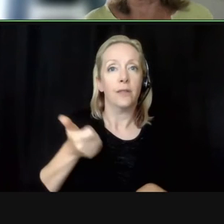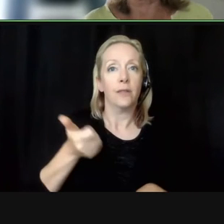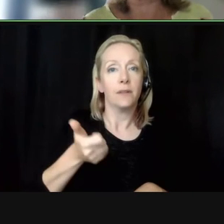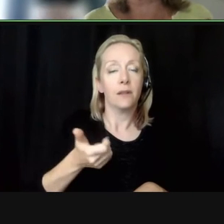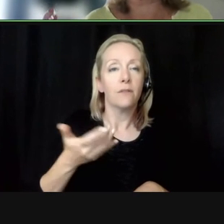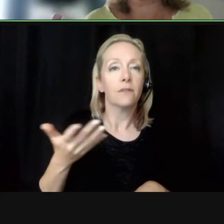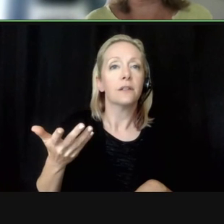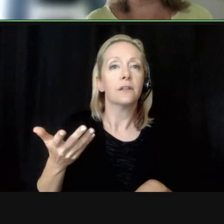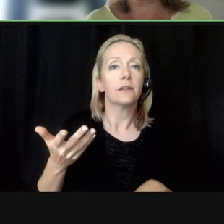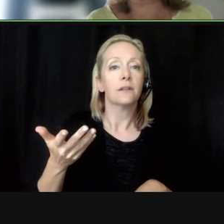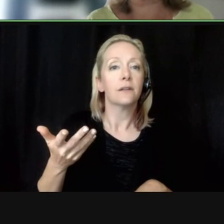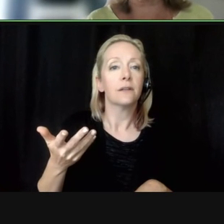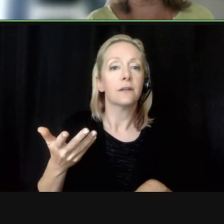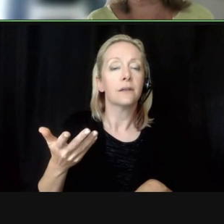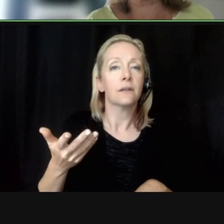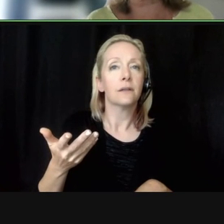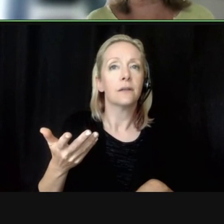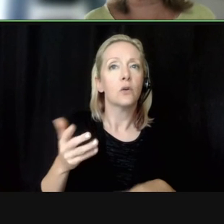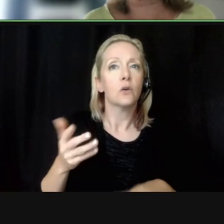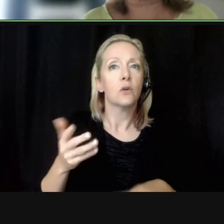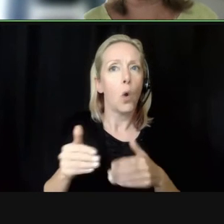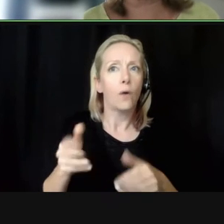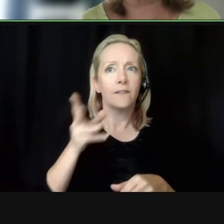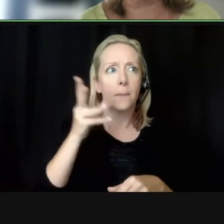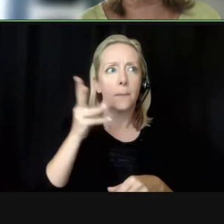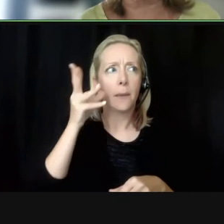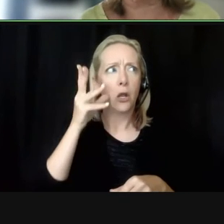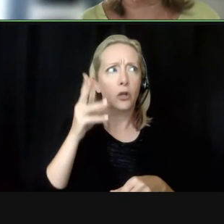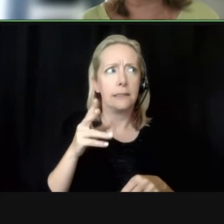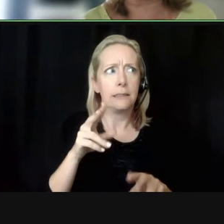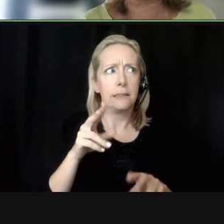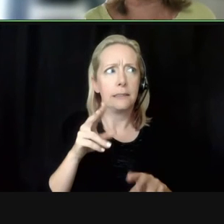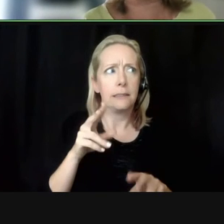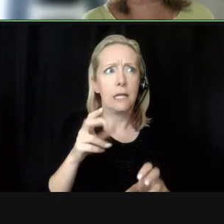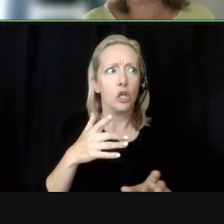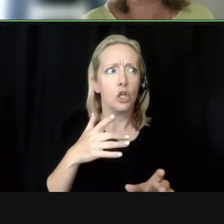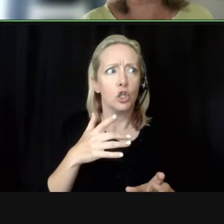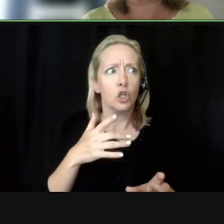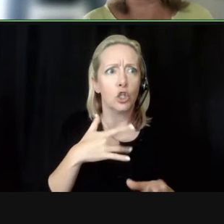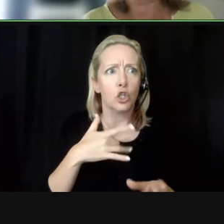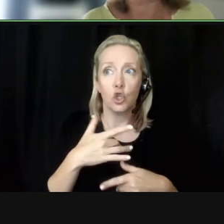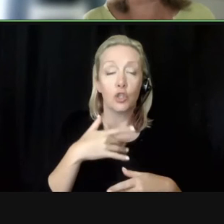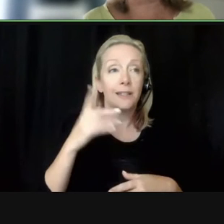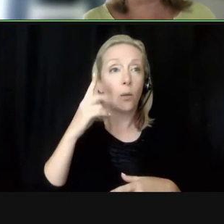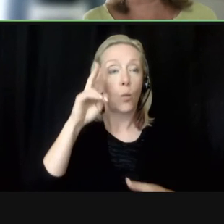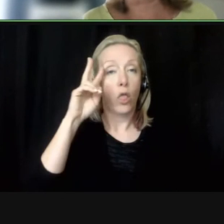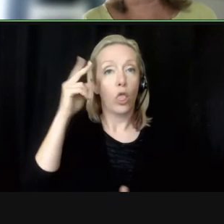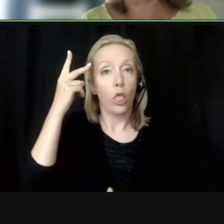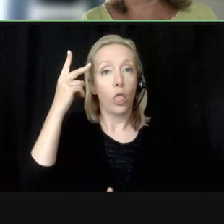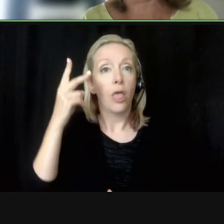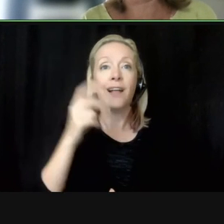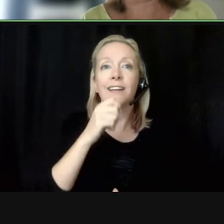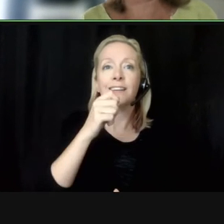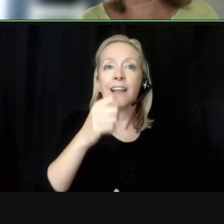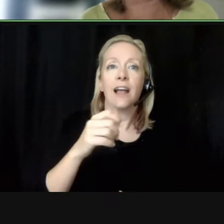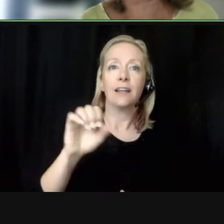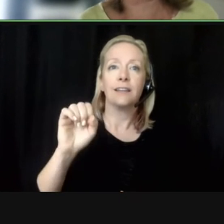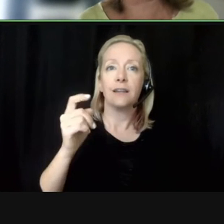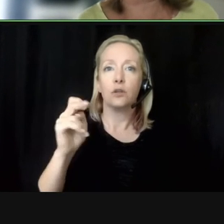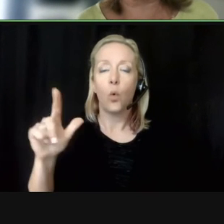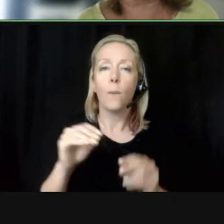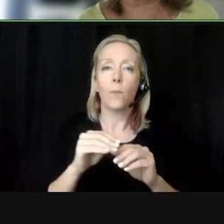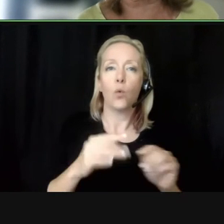time, that is it being interpreted as a sexual, where it might actually be a sensory